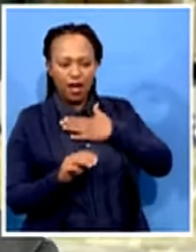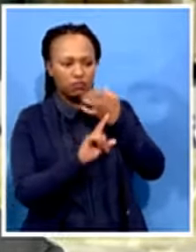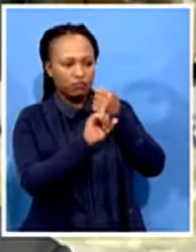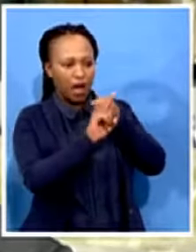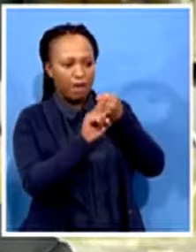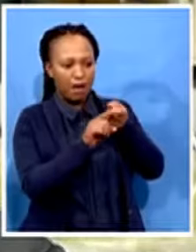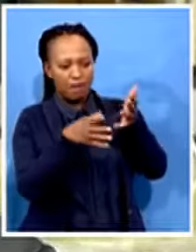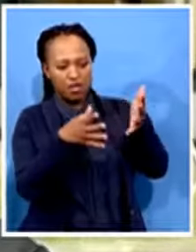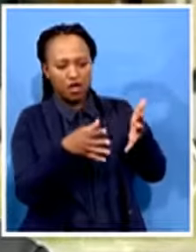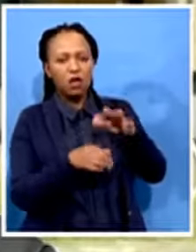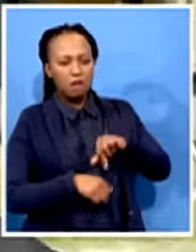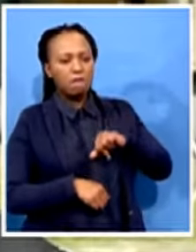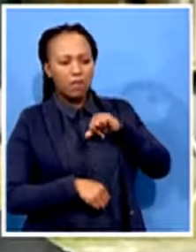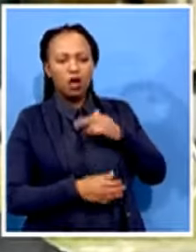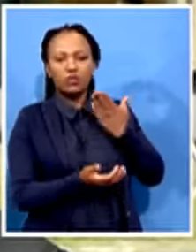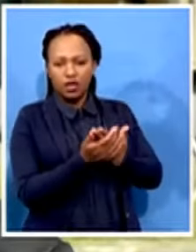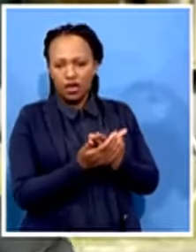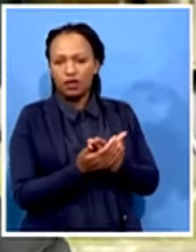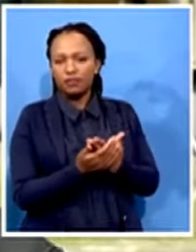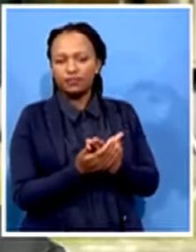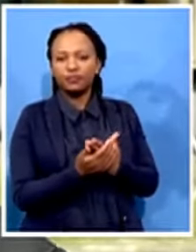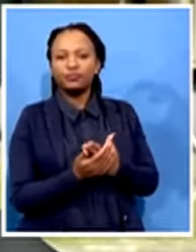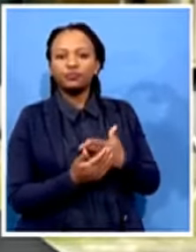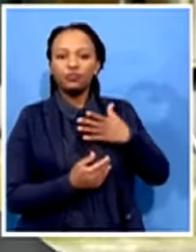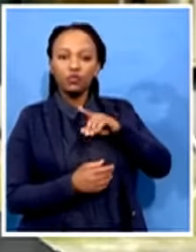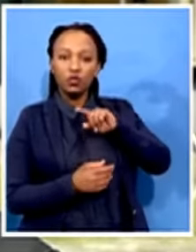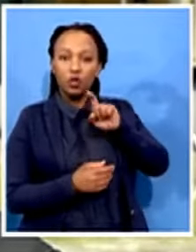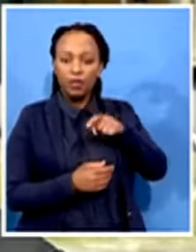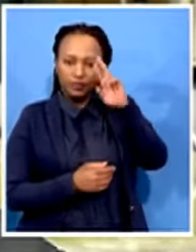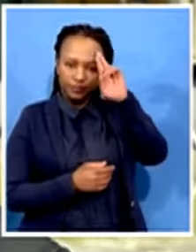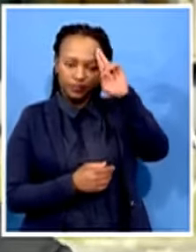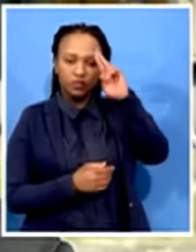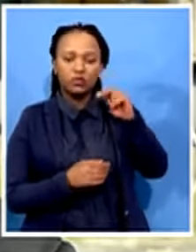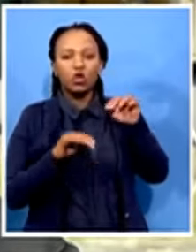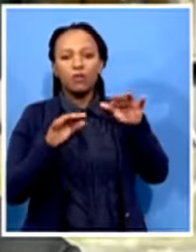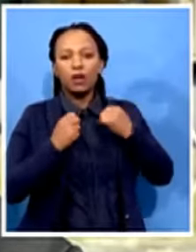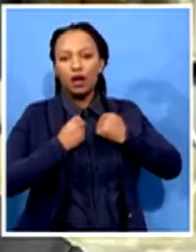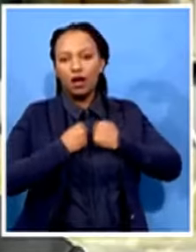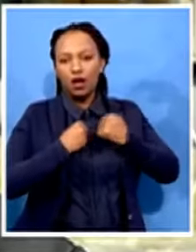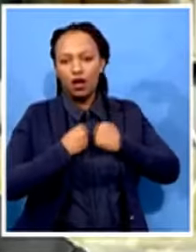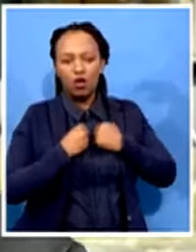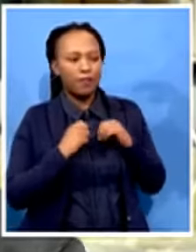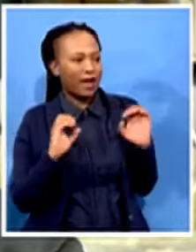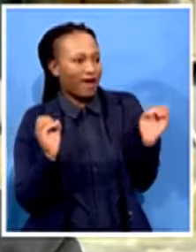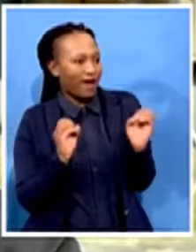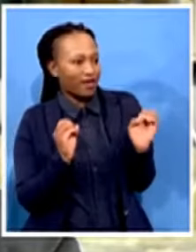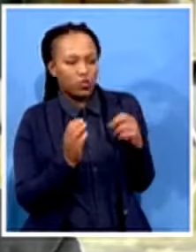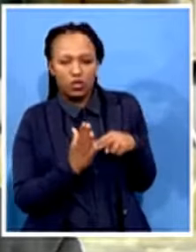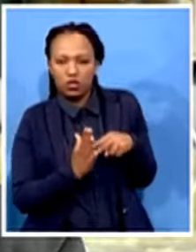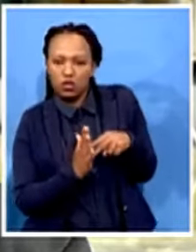our people is going down, because we got nothing to stand up for. Absolutely nothing. We